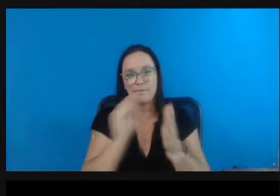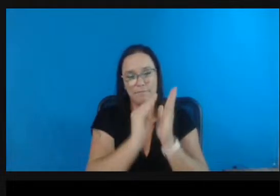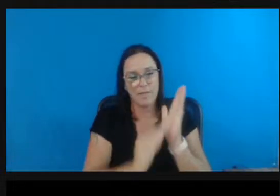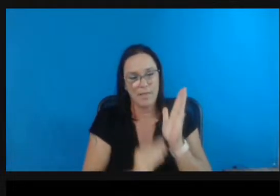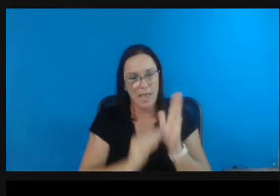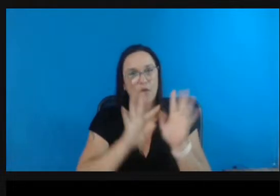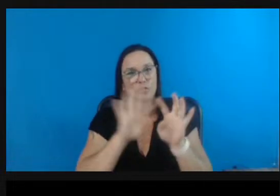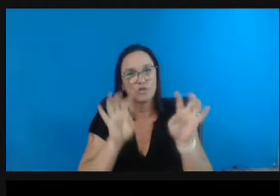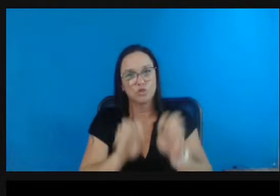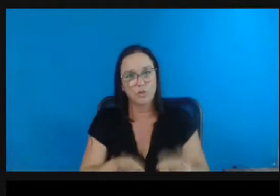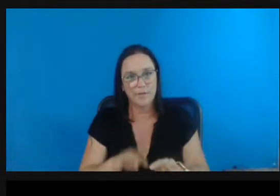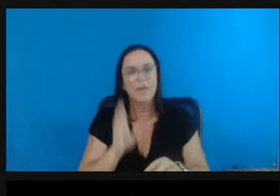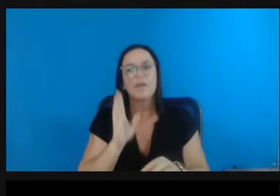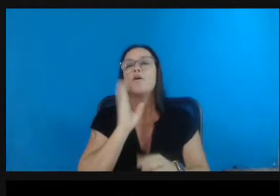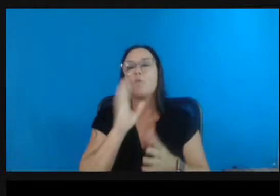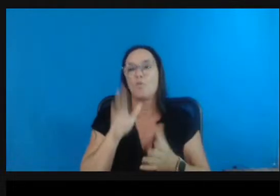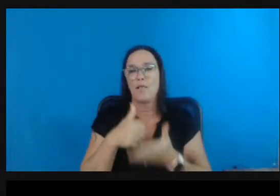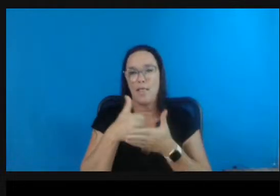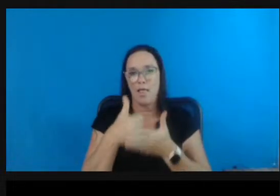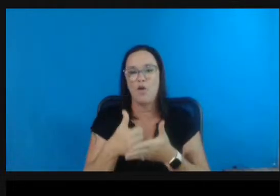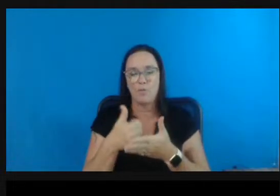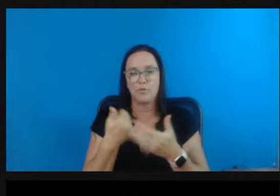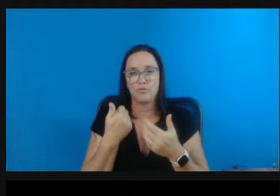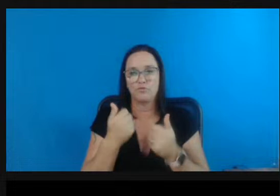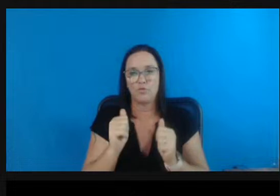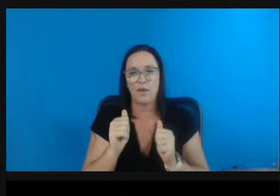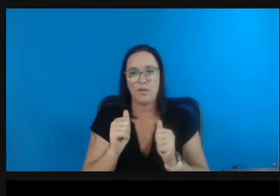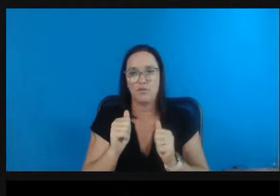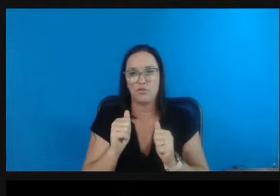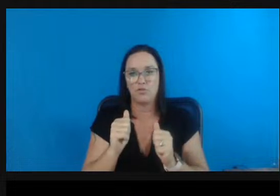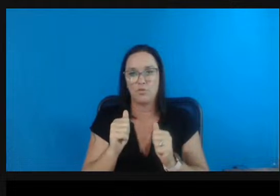really helps us try and track and keep